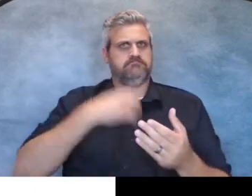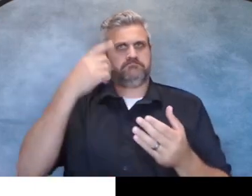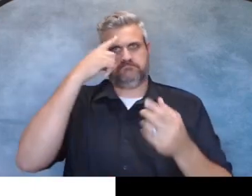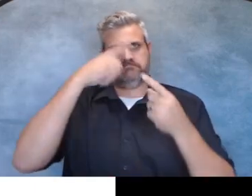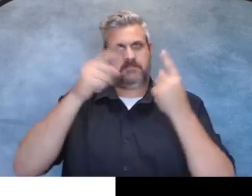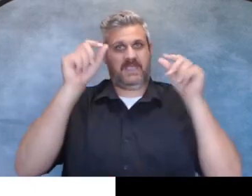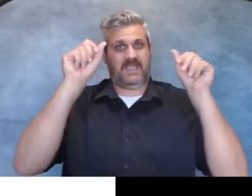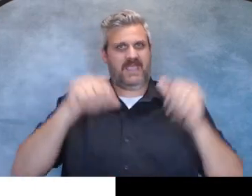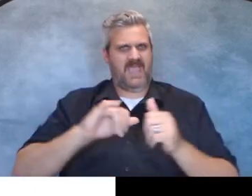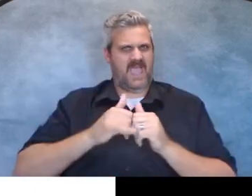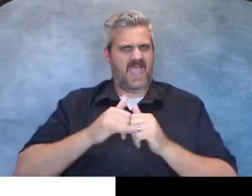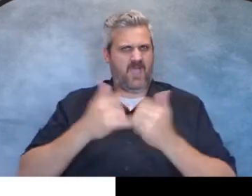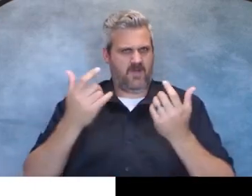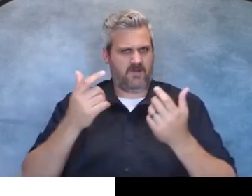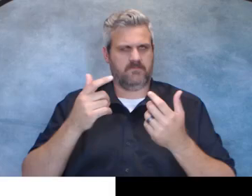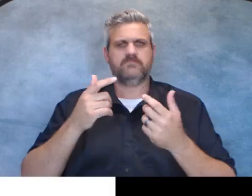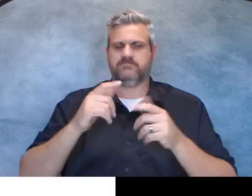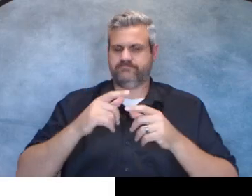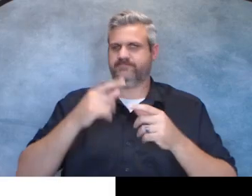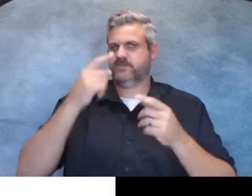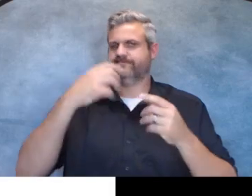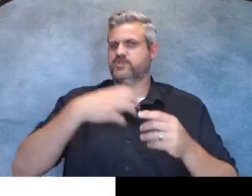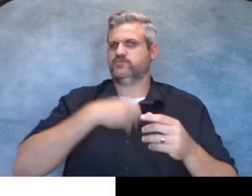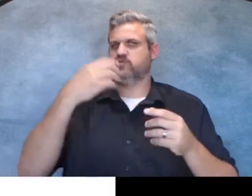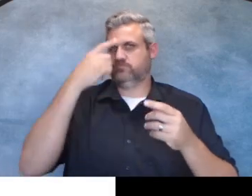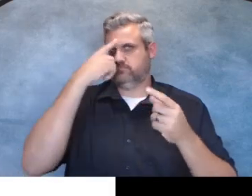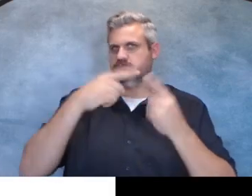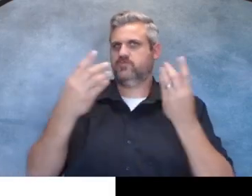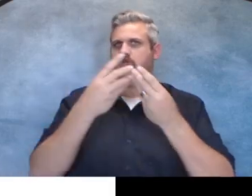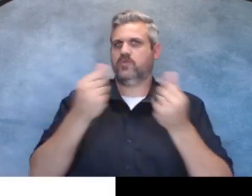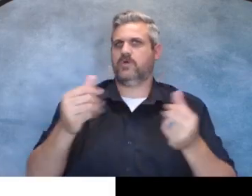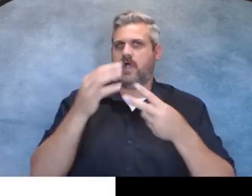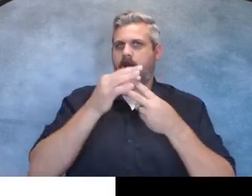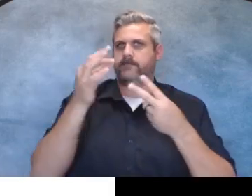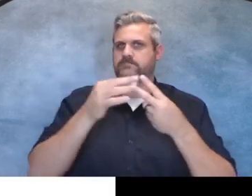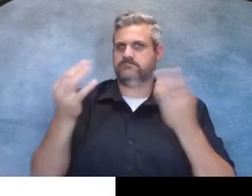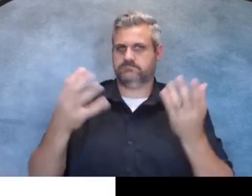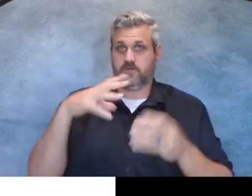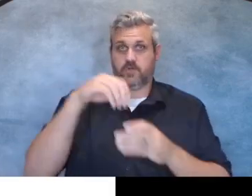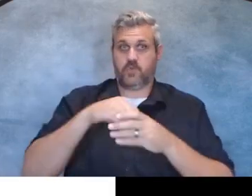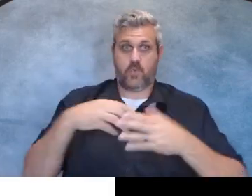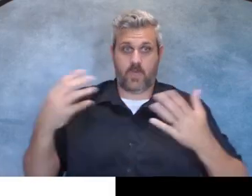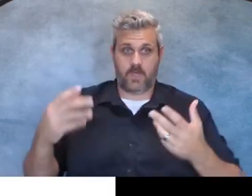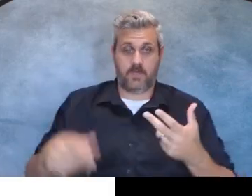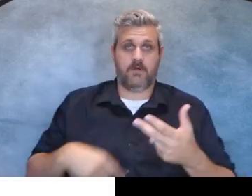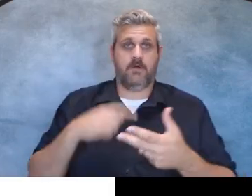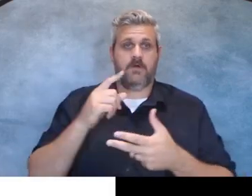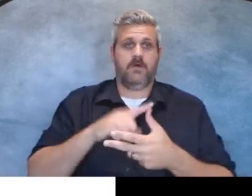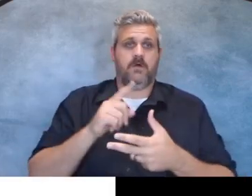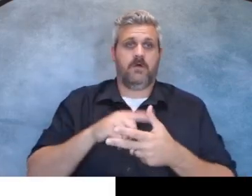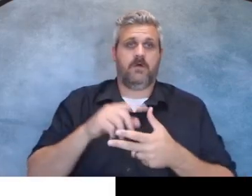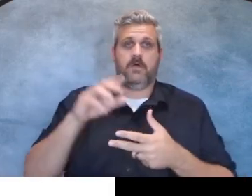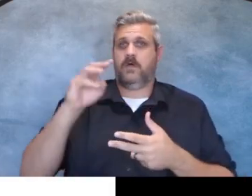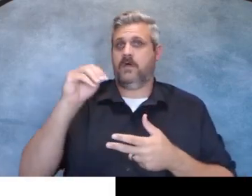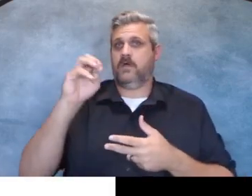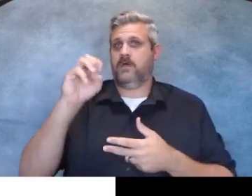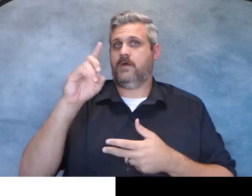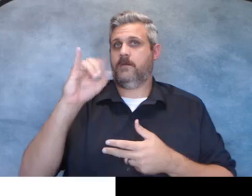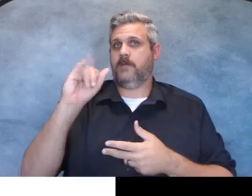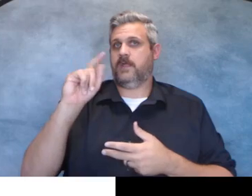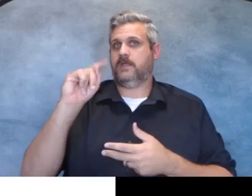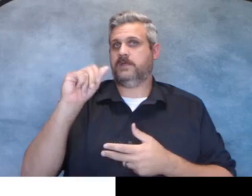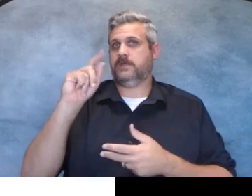the decision via any of the dispute resolution options. These options include mediation,